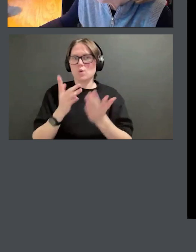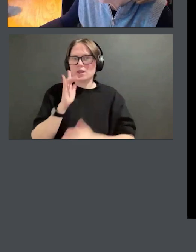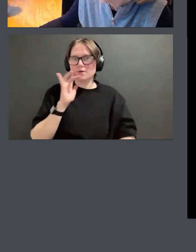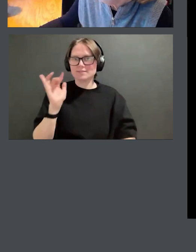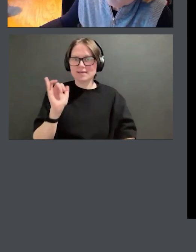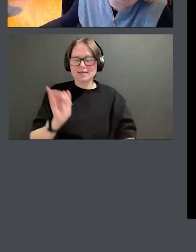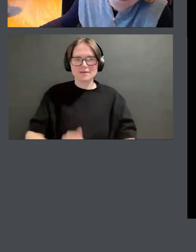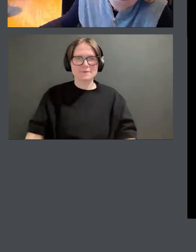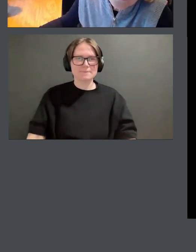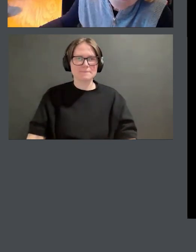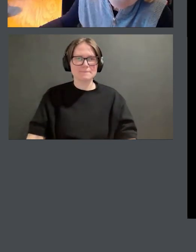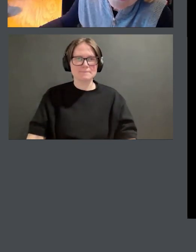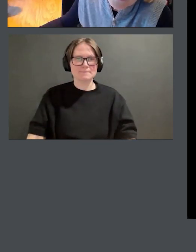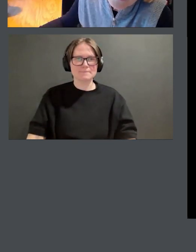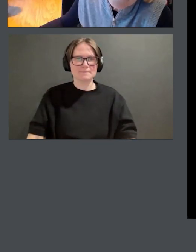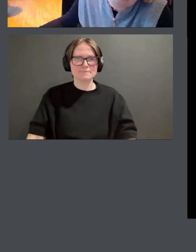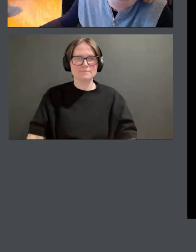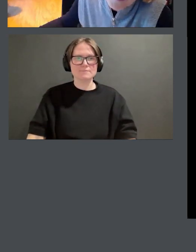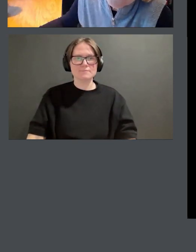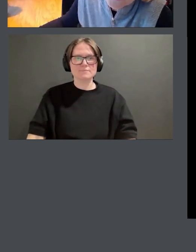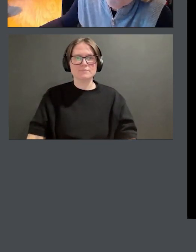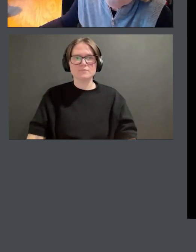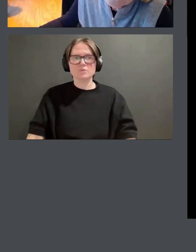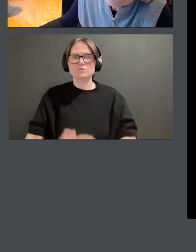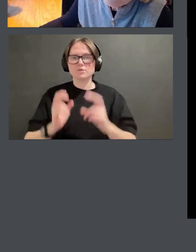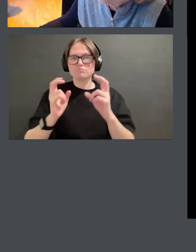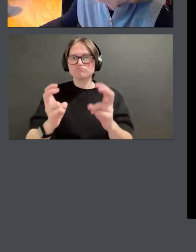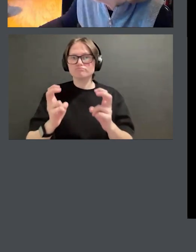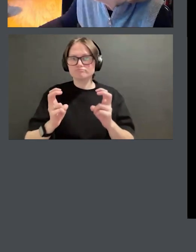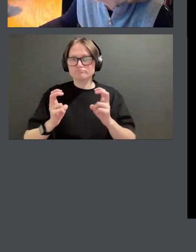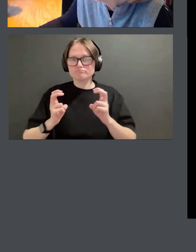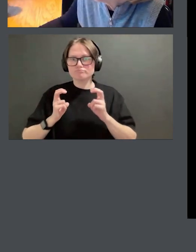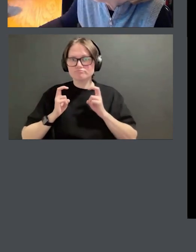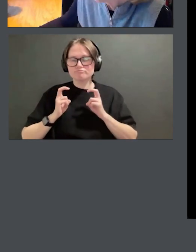you see that they're sitting in a cafeteria,